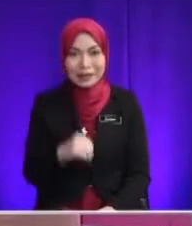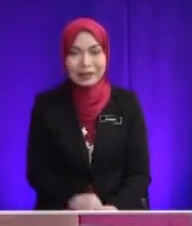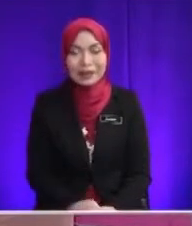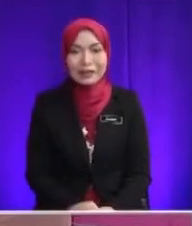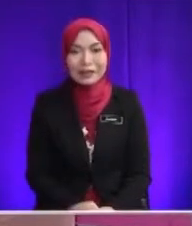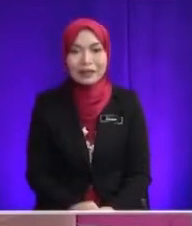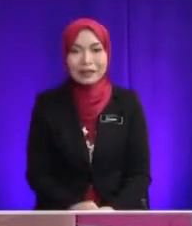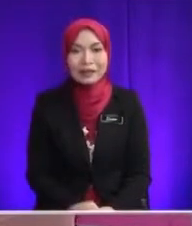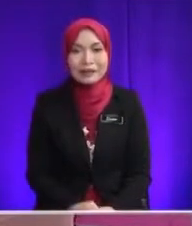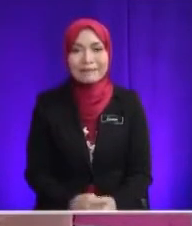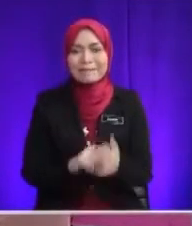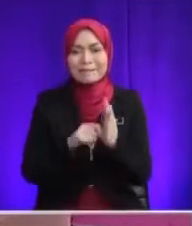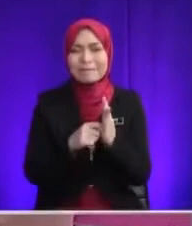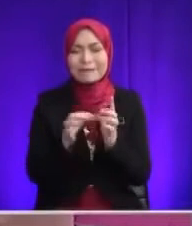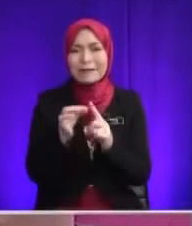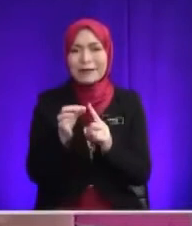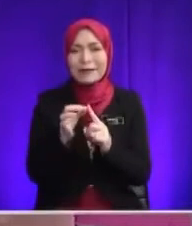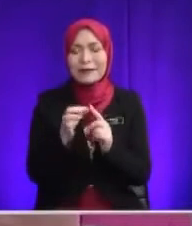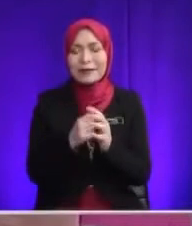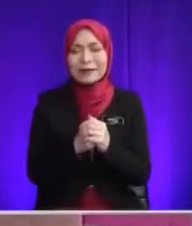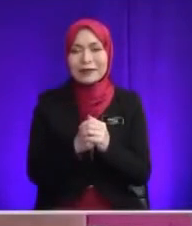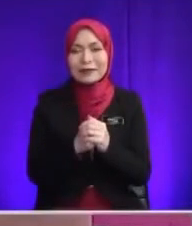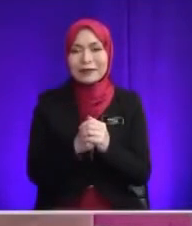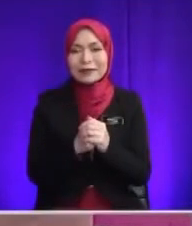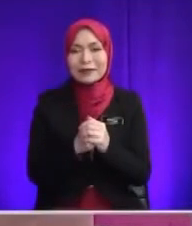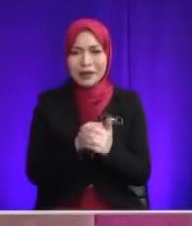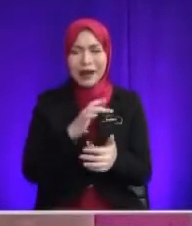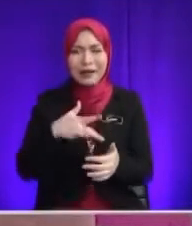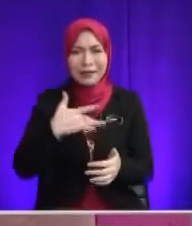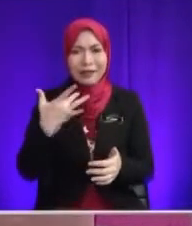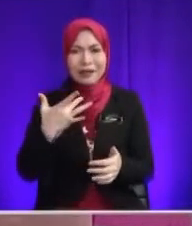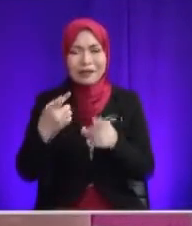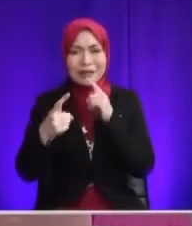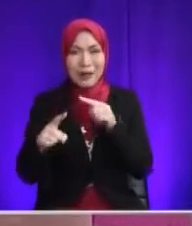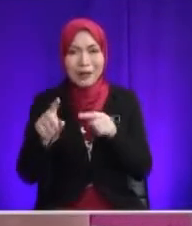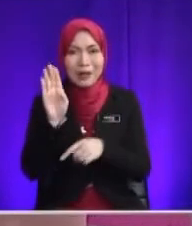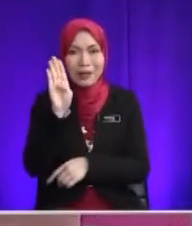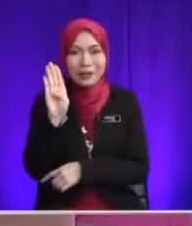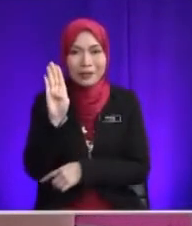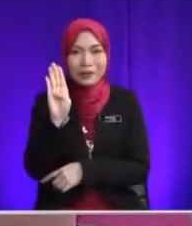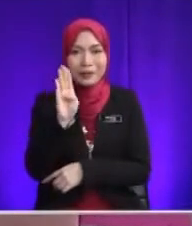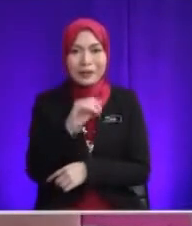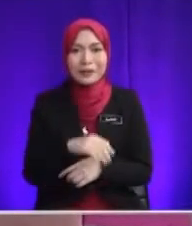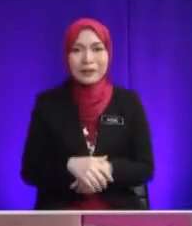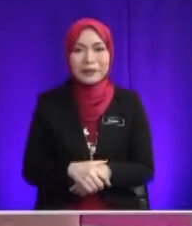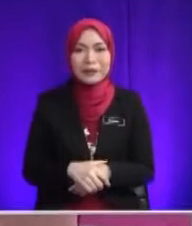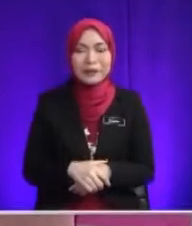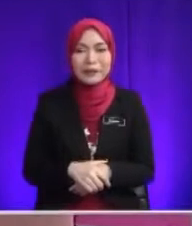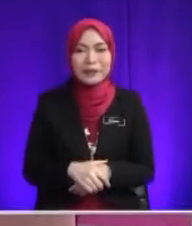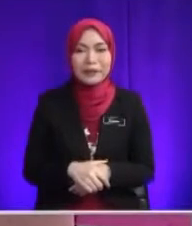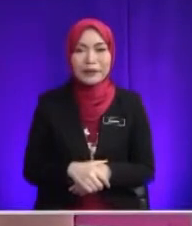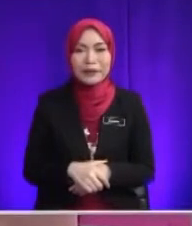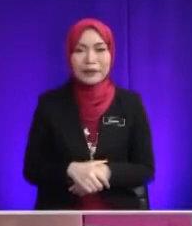So I think the answer is B. Computers have completely changed our job though. Without them, we